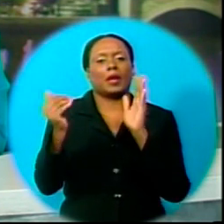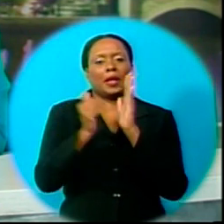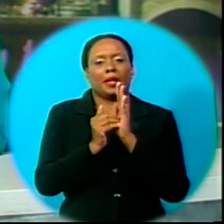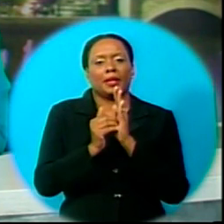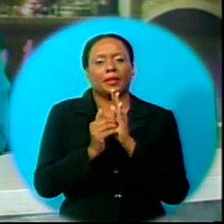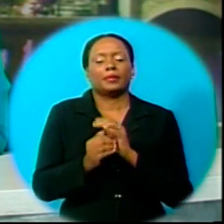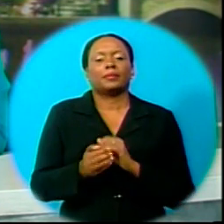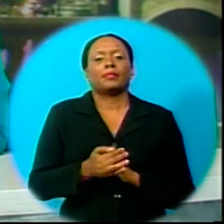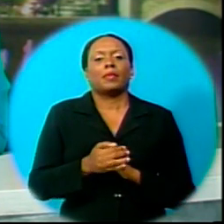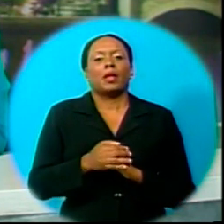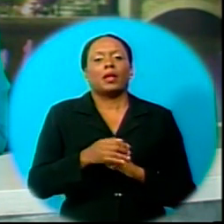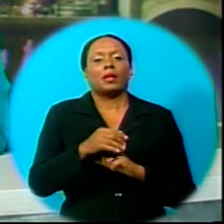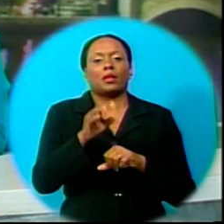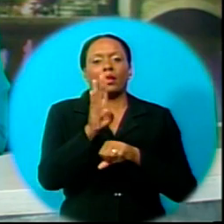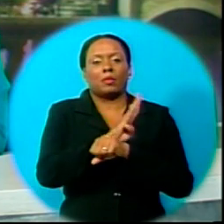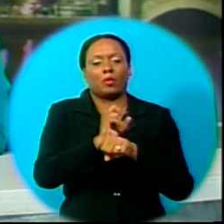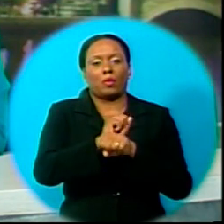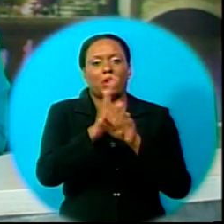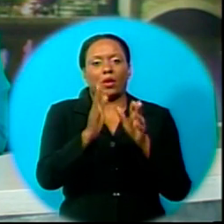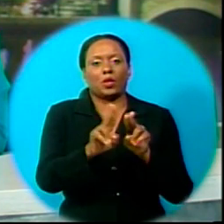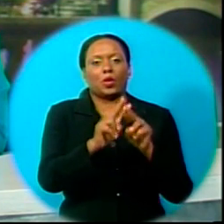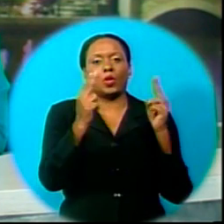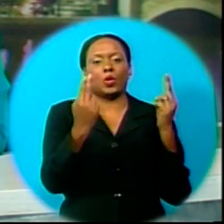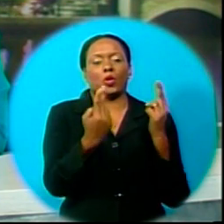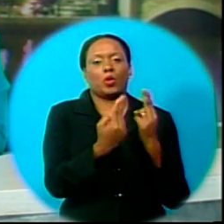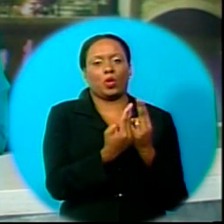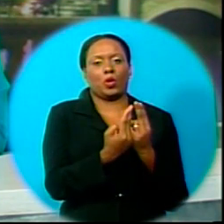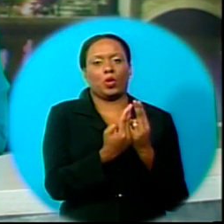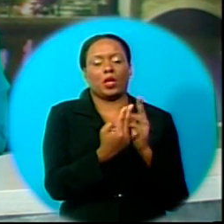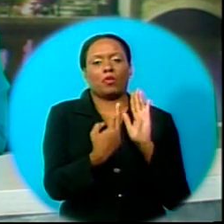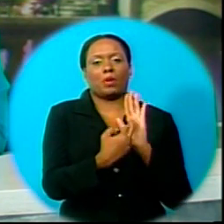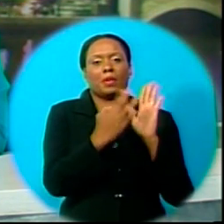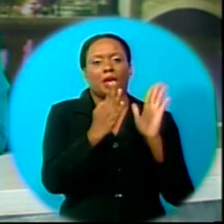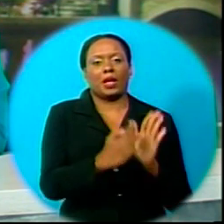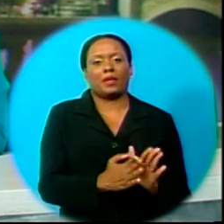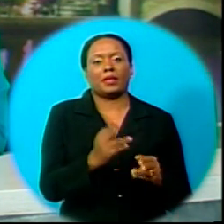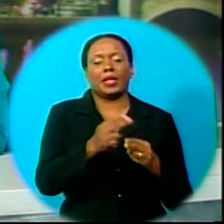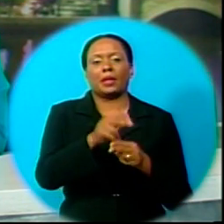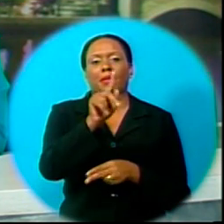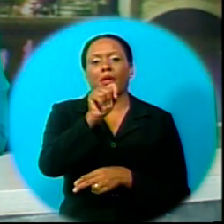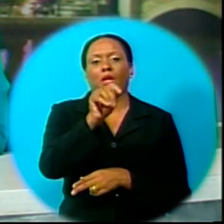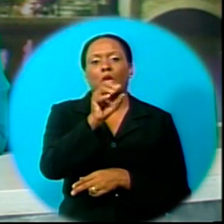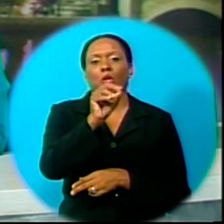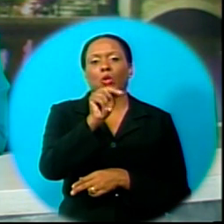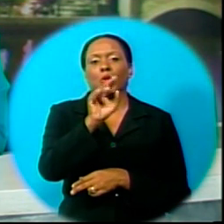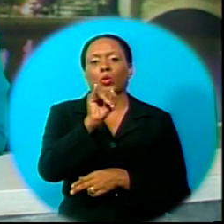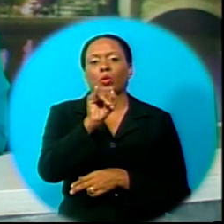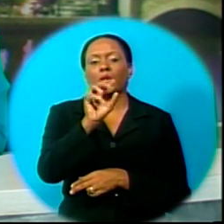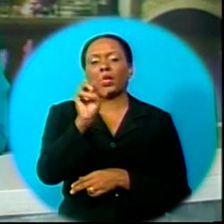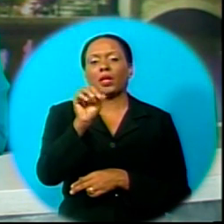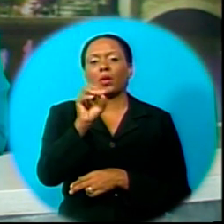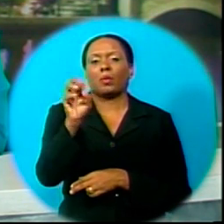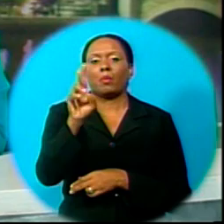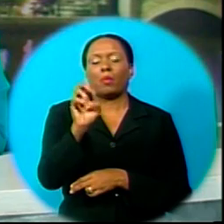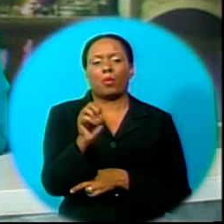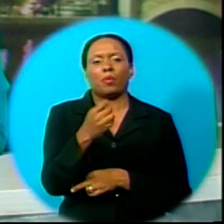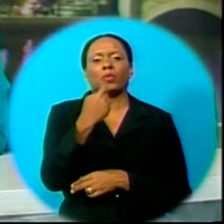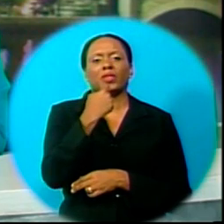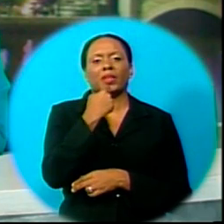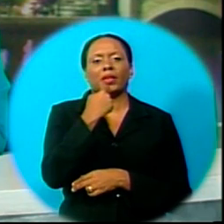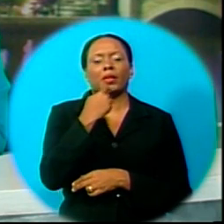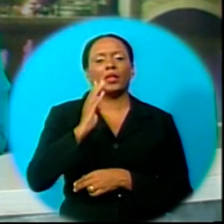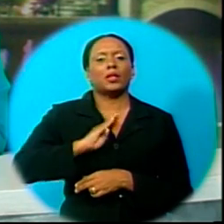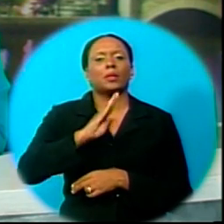protest. General Secretary of the Barbados Workers Union, Tony Moore, says she was informed of an emergency meeting of the board of the